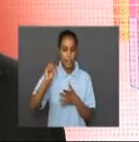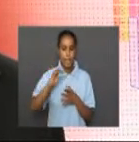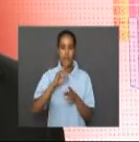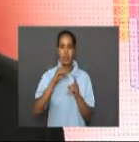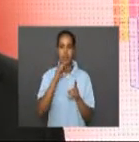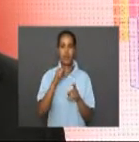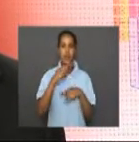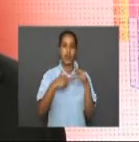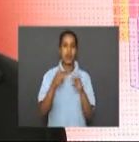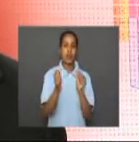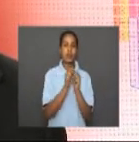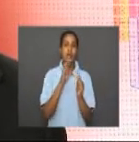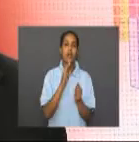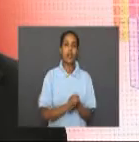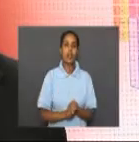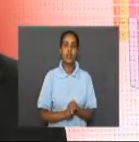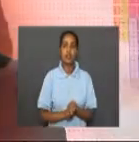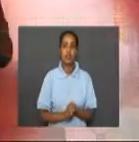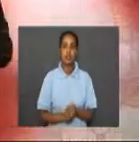poisonous in certain dosages.